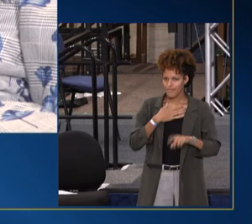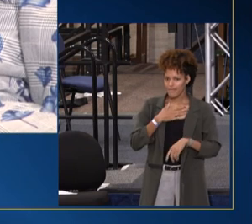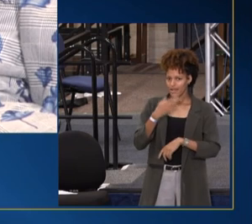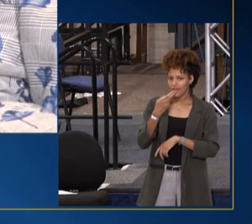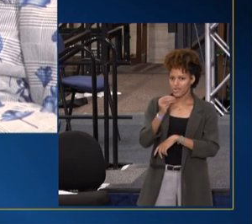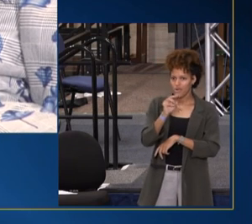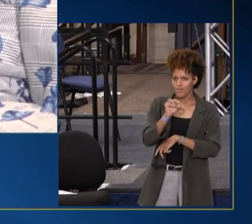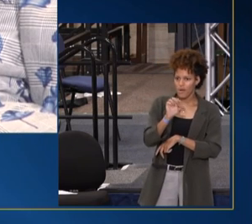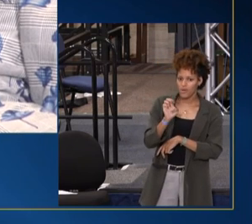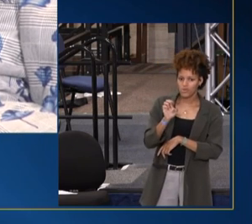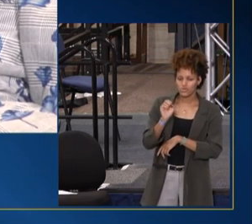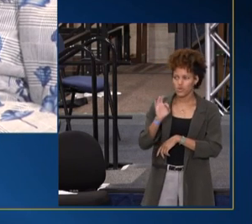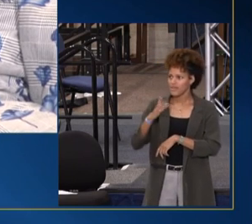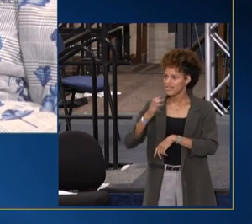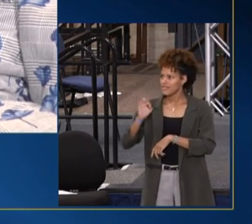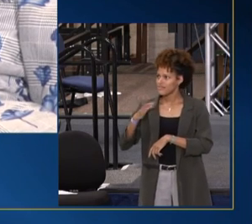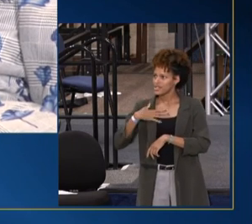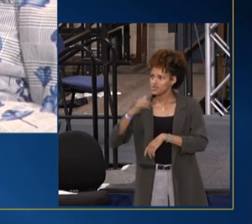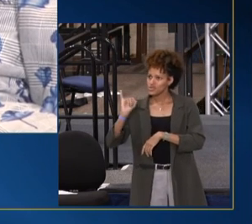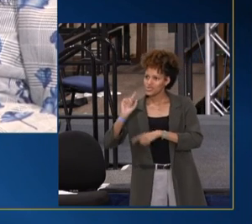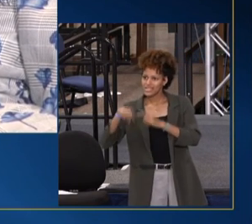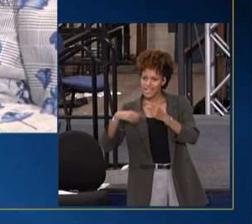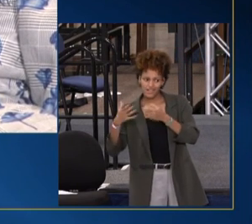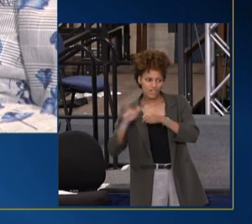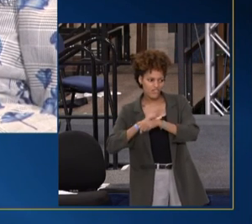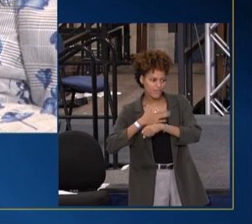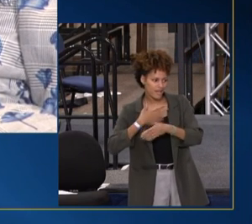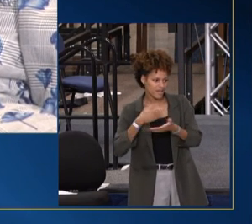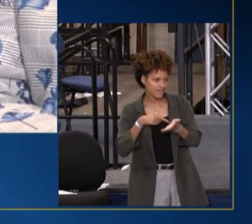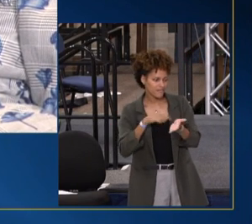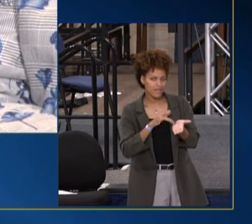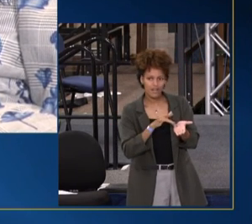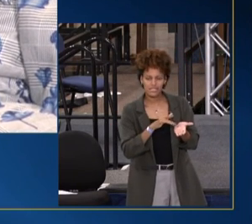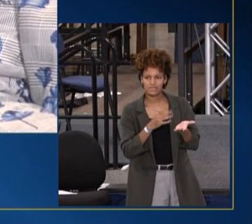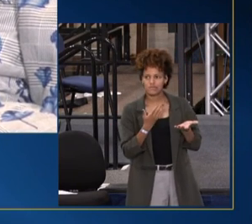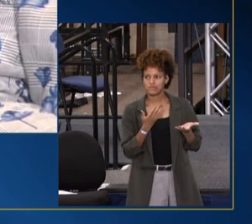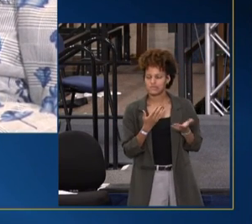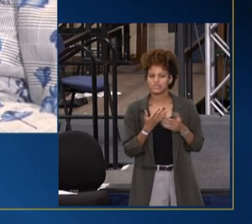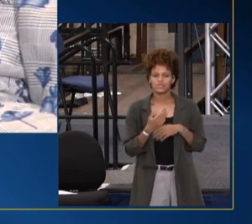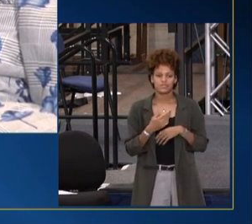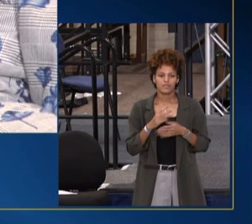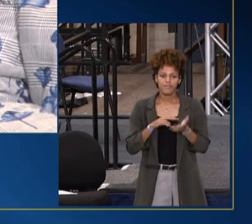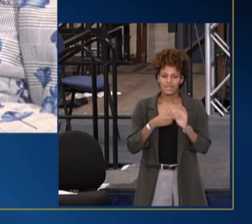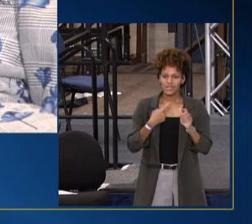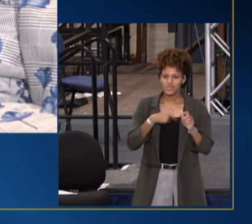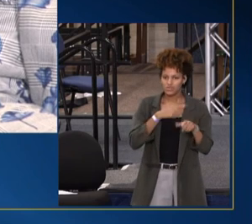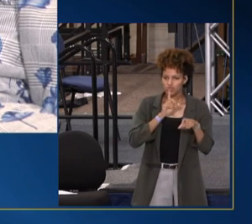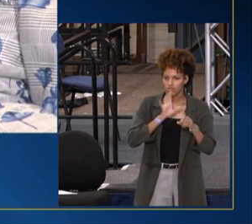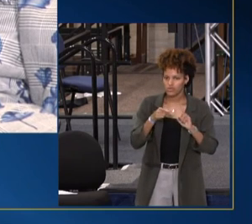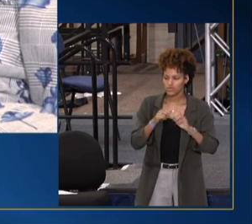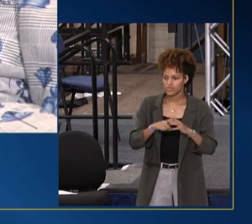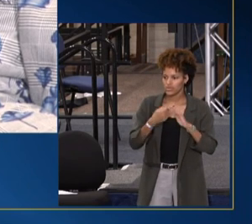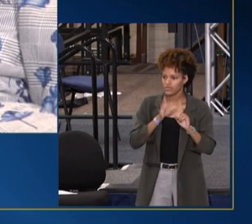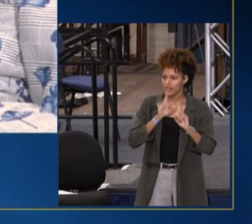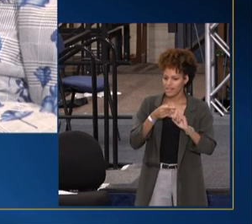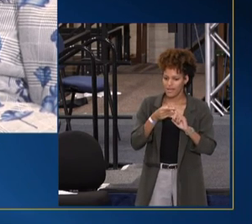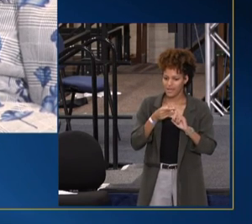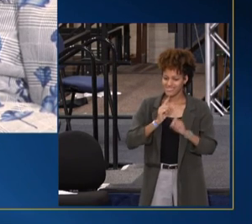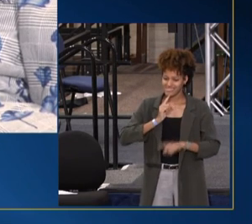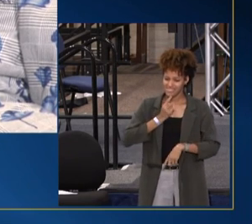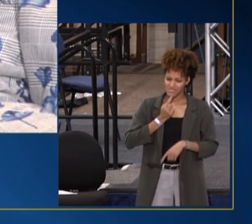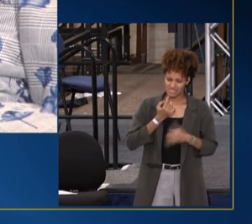my insurance to cover things. And so then we start talking about severe